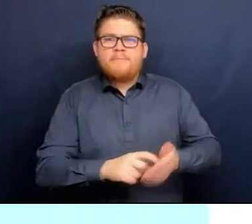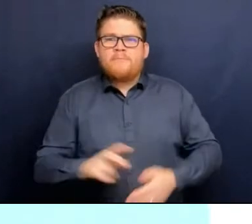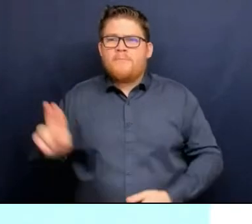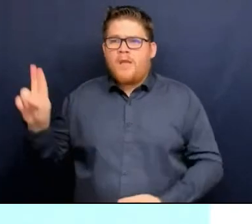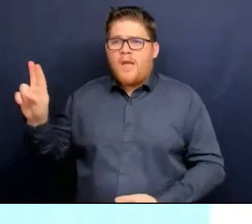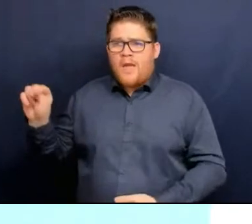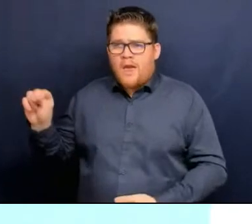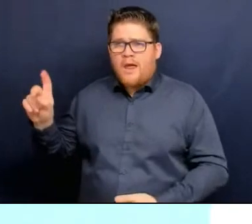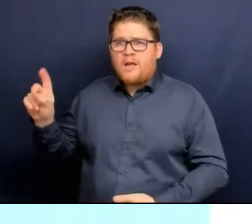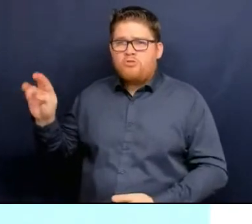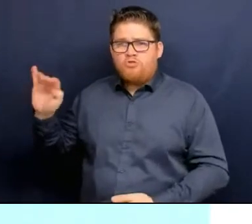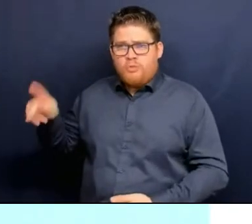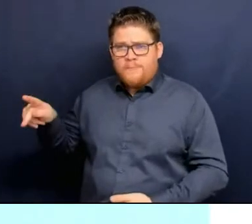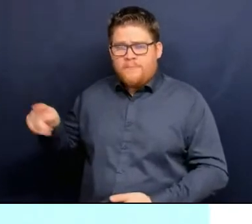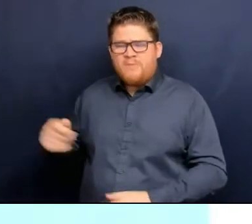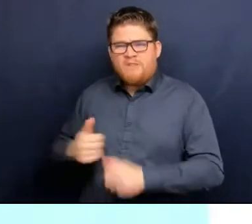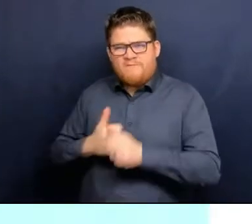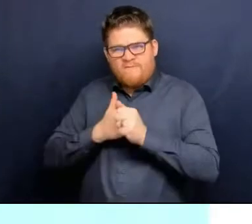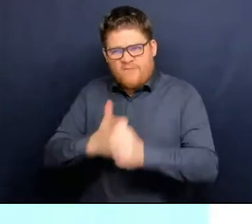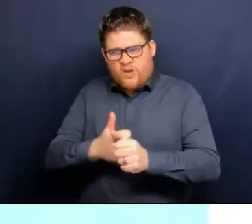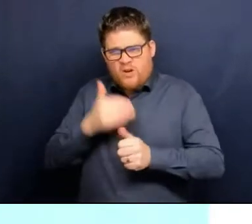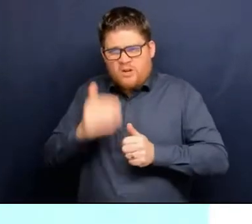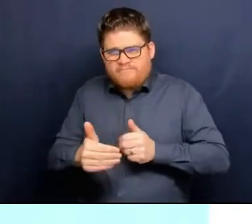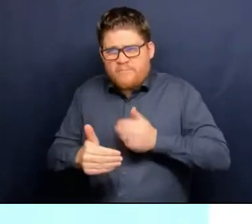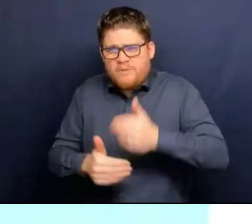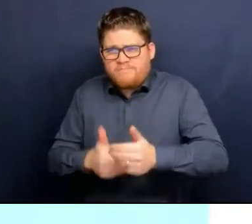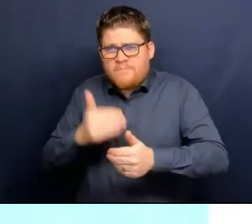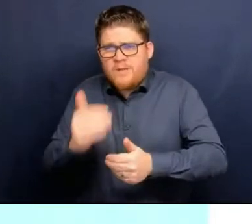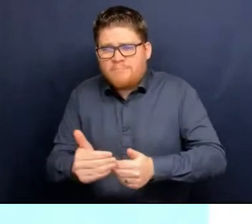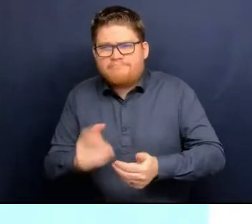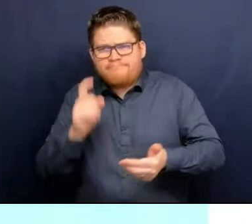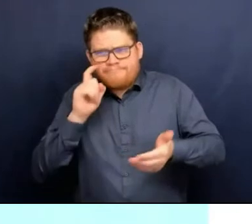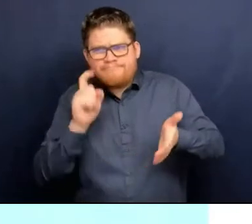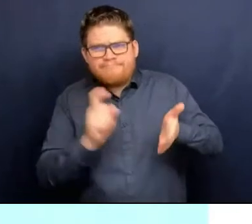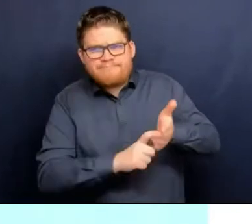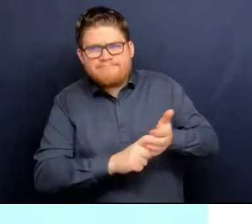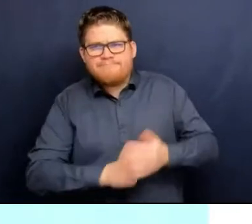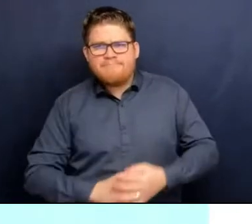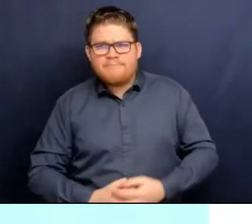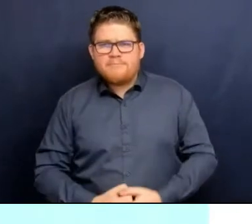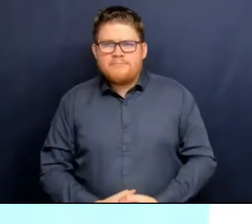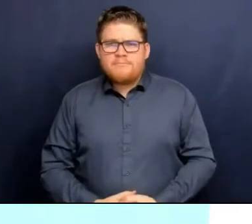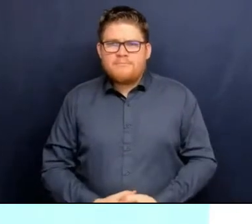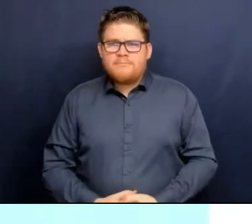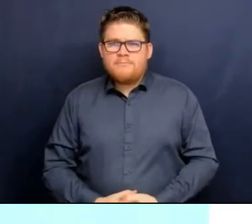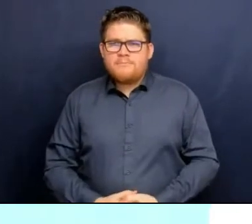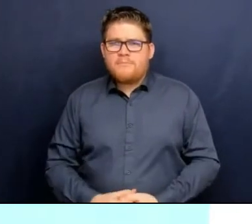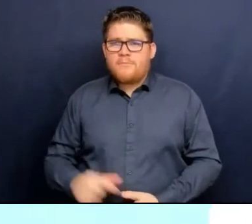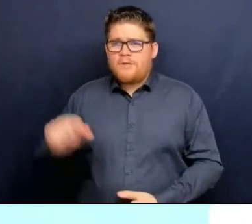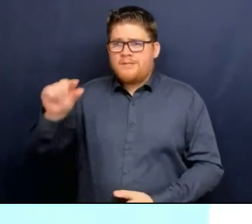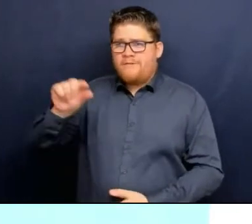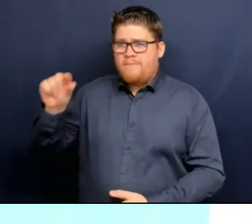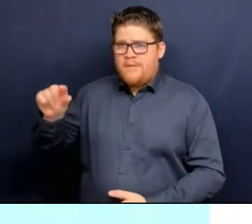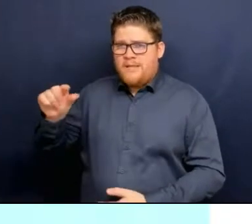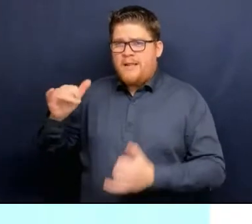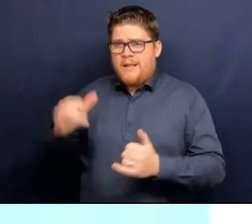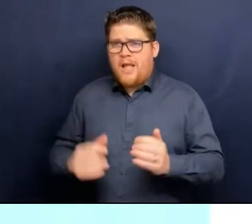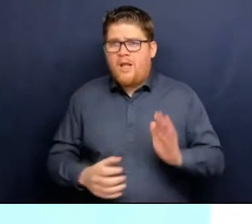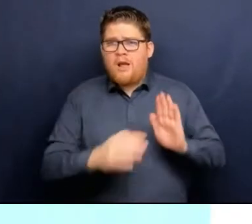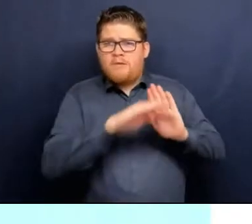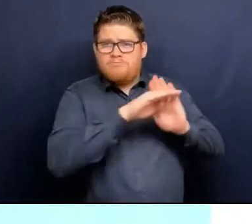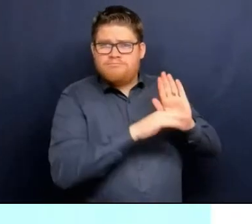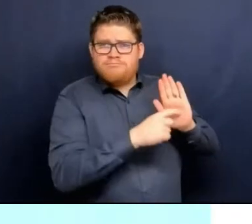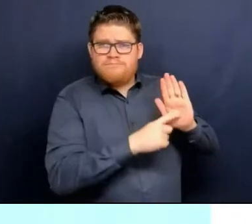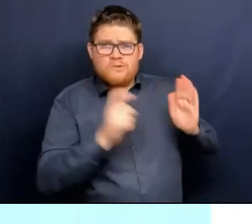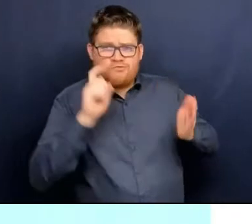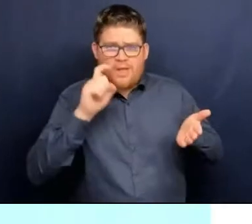The Justice Council recognizes the continued leadership of the First Nations Leadership Council, the Premier, Minister Rankin, and others in moving